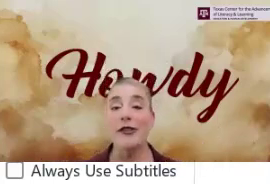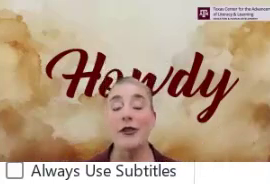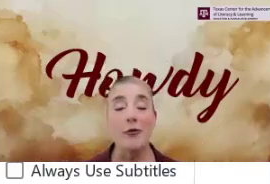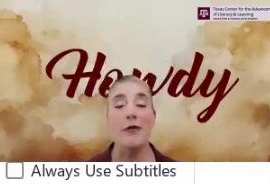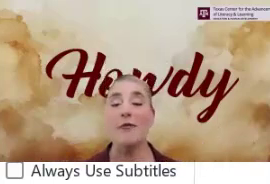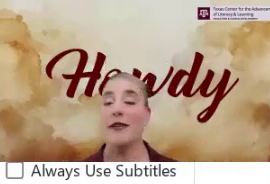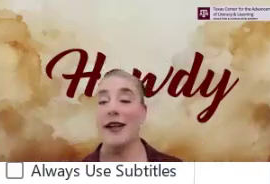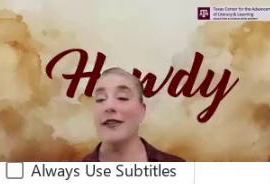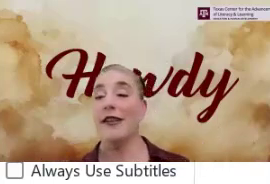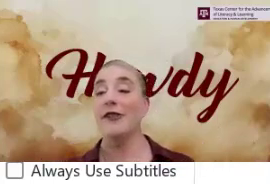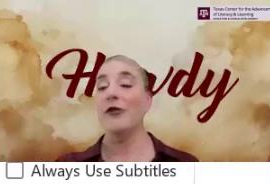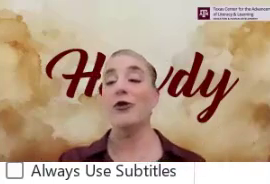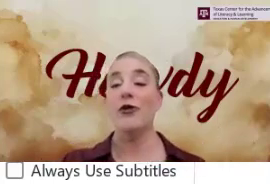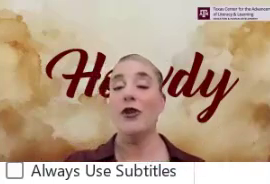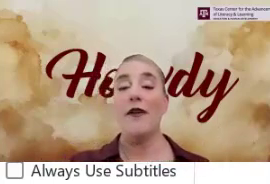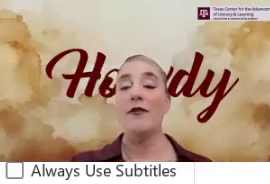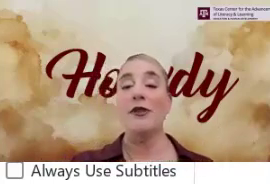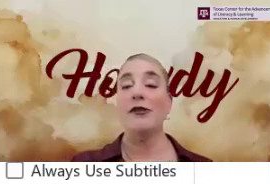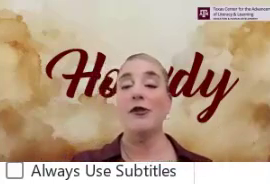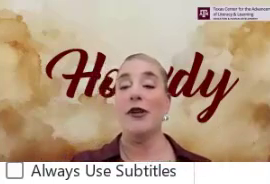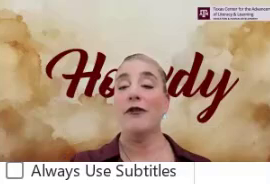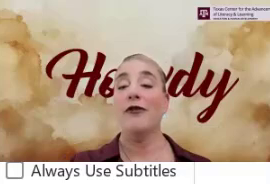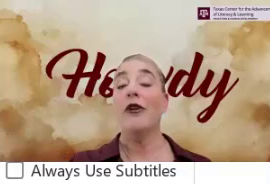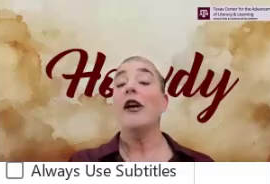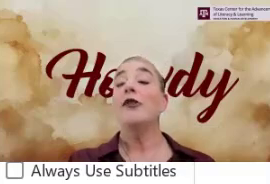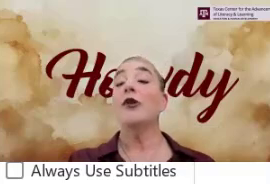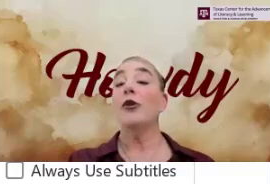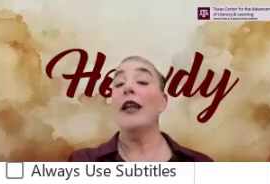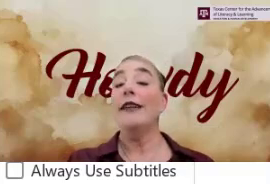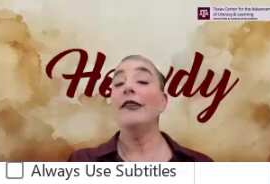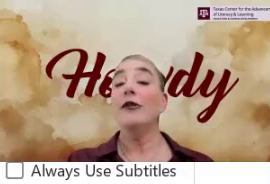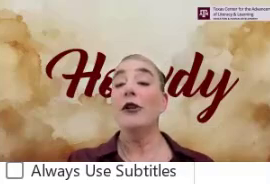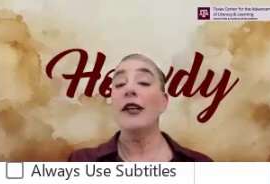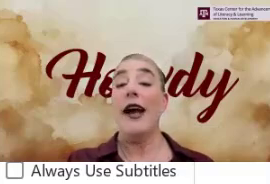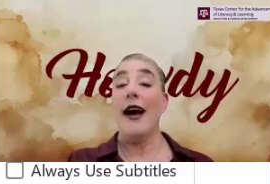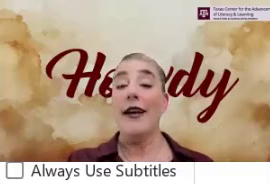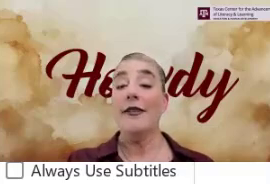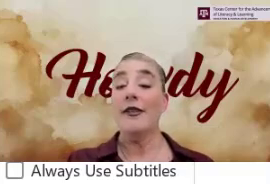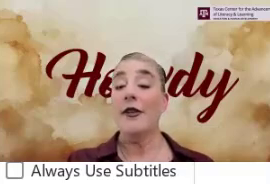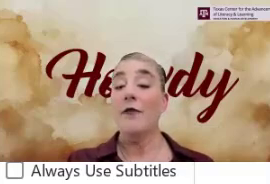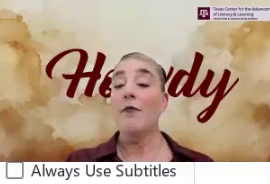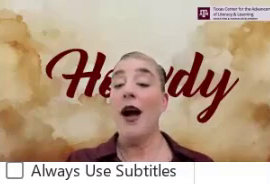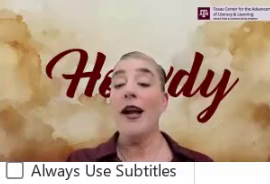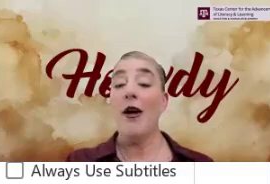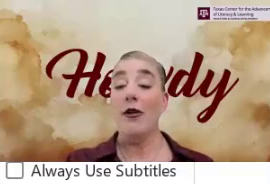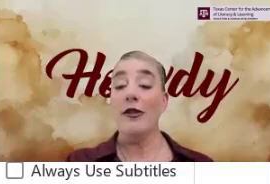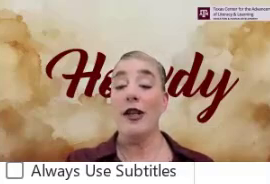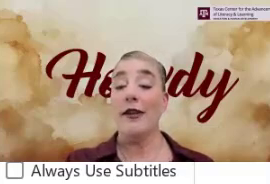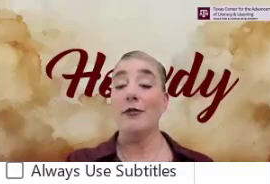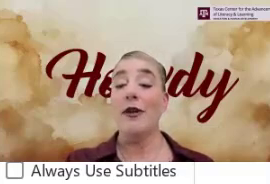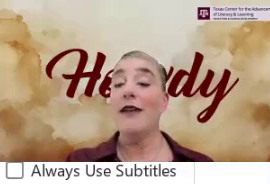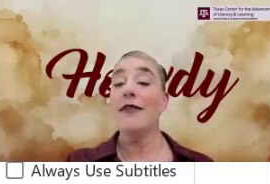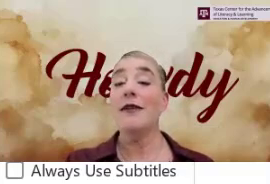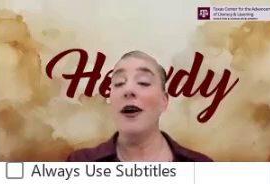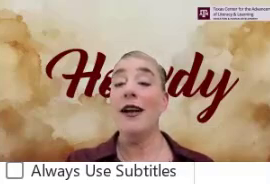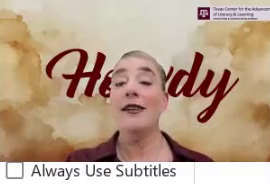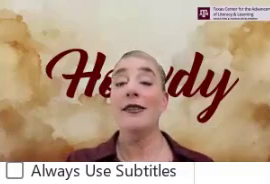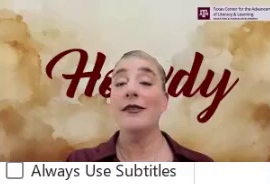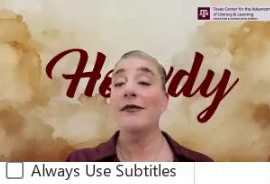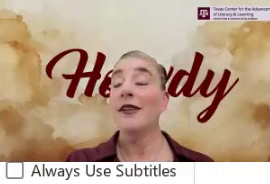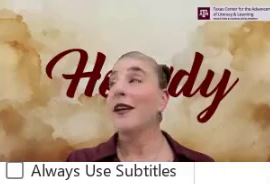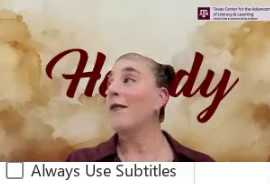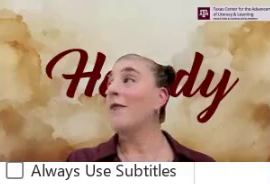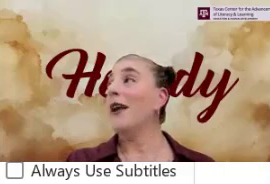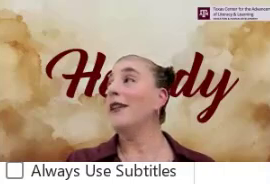I digress a little bit, but that's so true. You have to be so careful. So let's look at my alt text, but I think